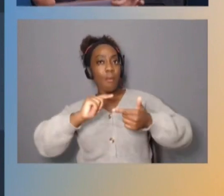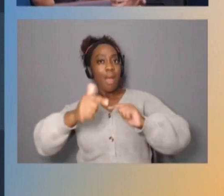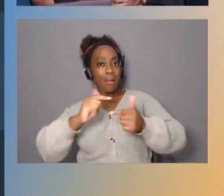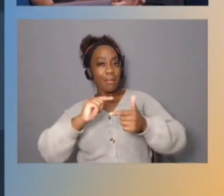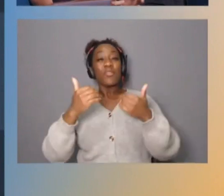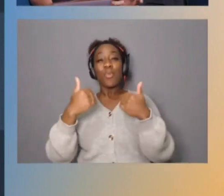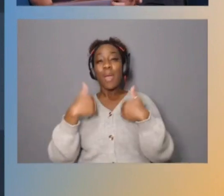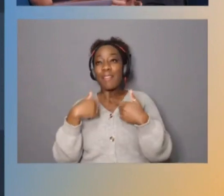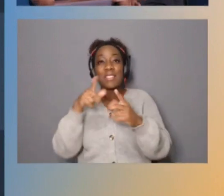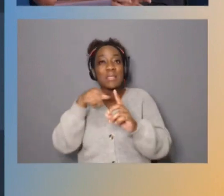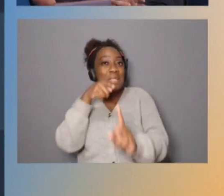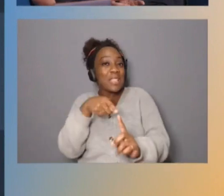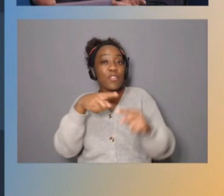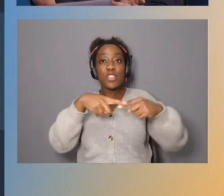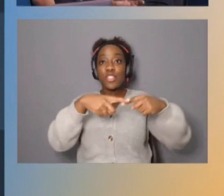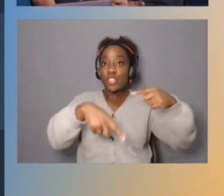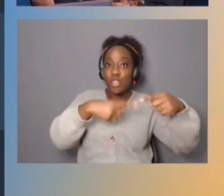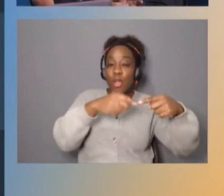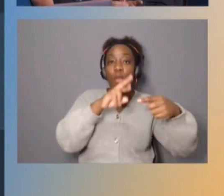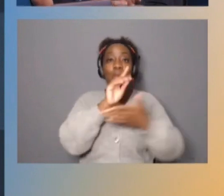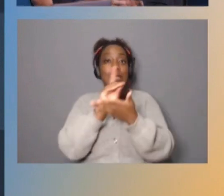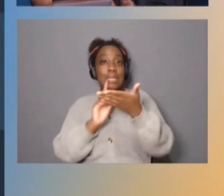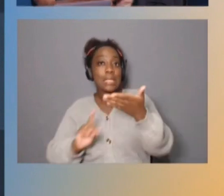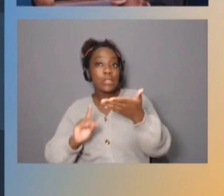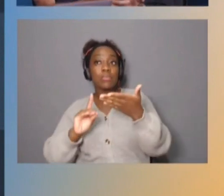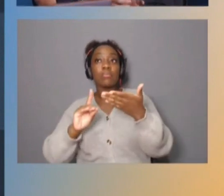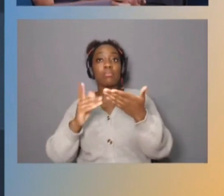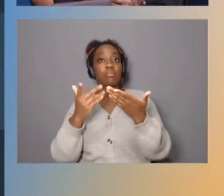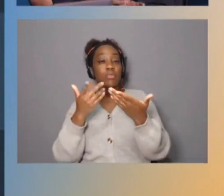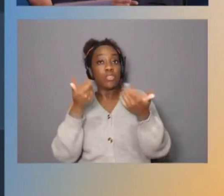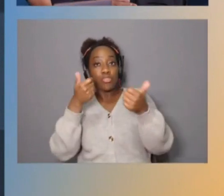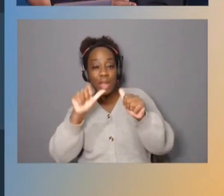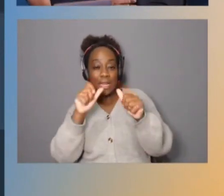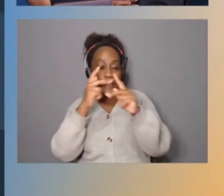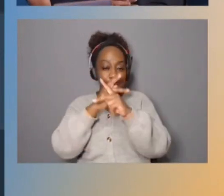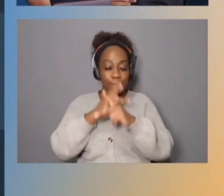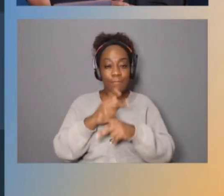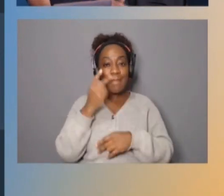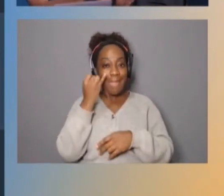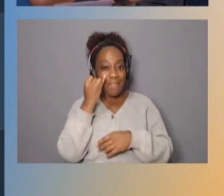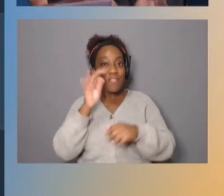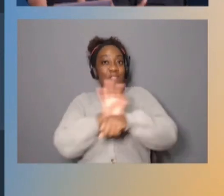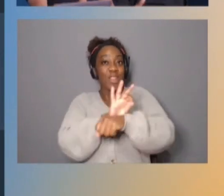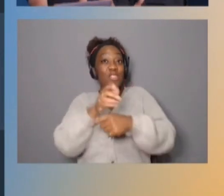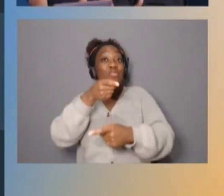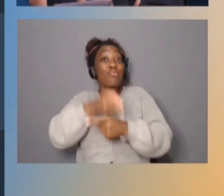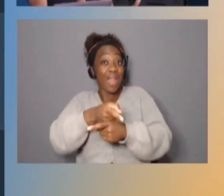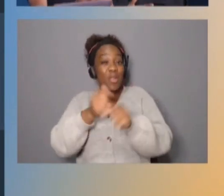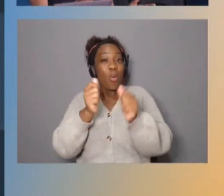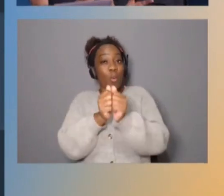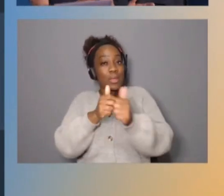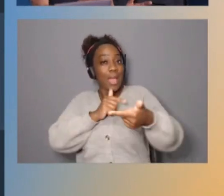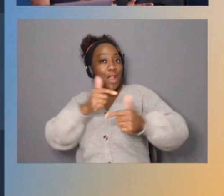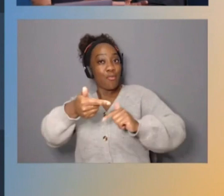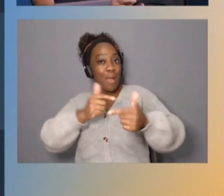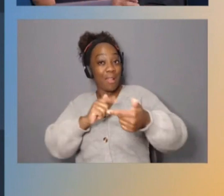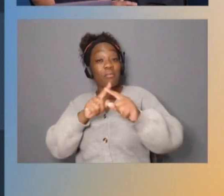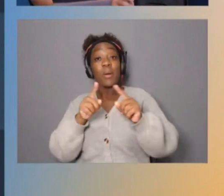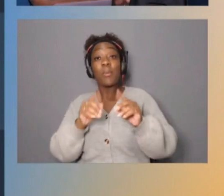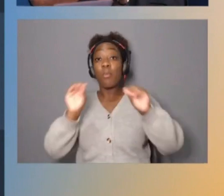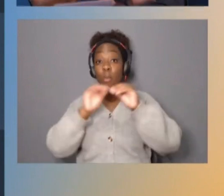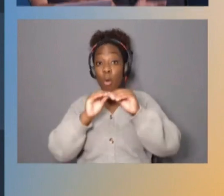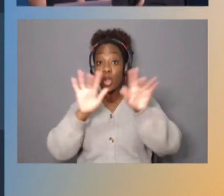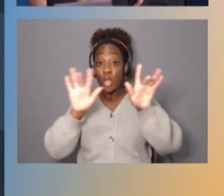to, you know, determine that it's functionally correct interactively. More of the compute that happens in simulation, though, is